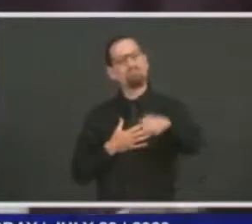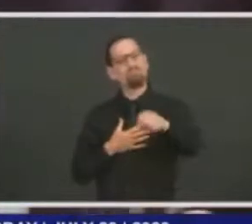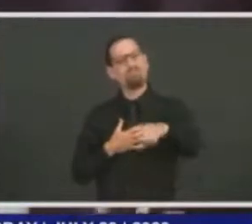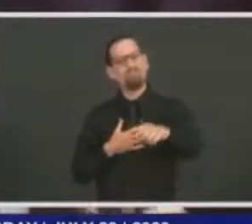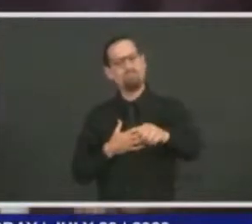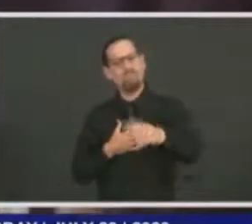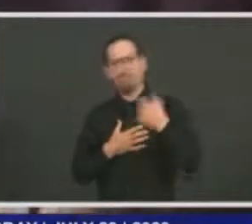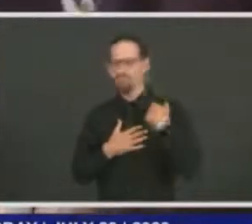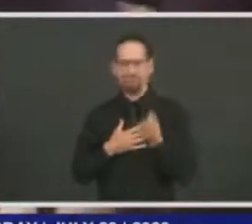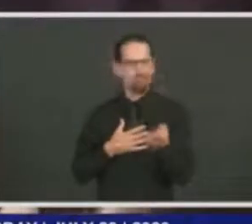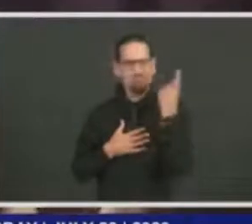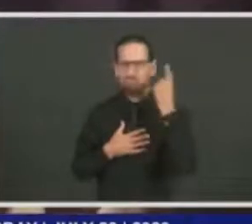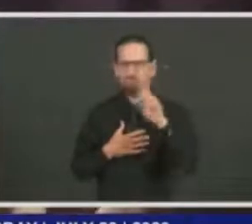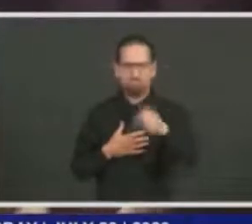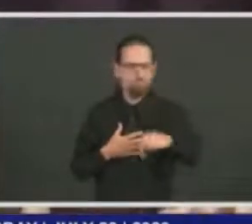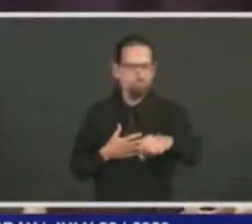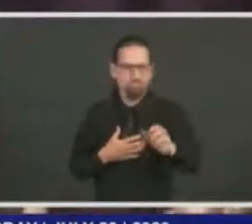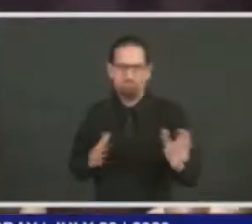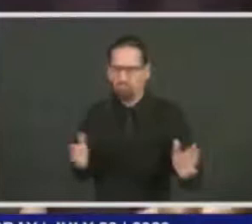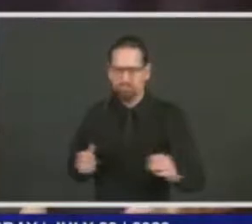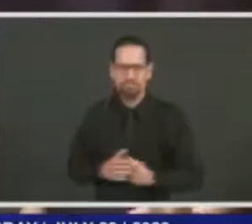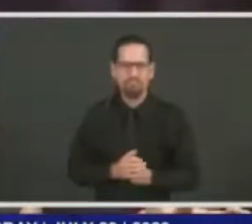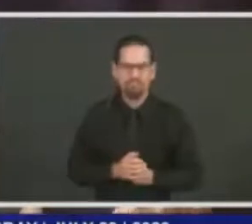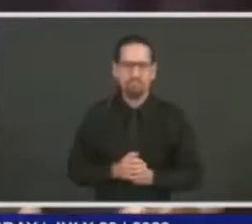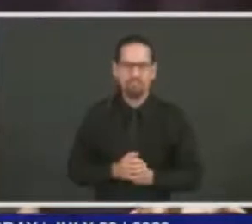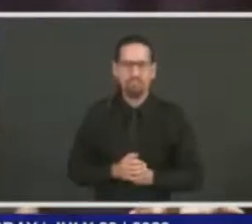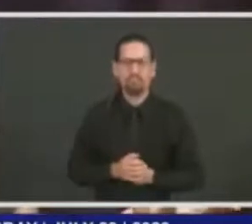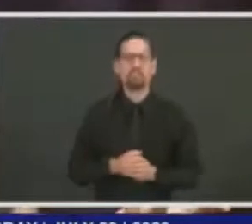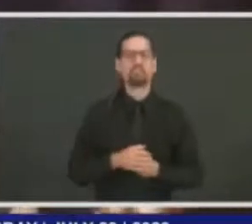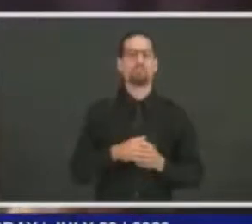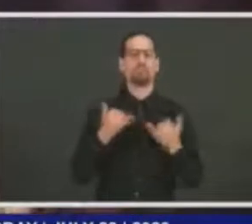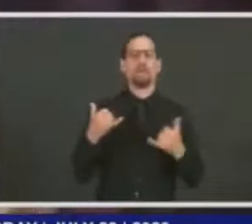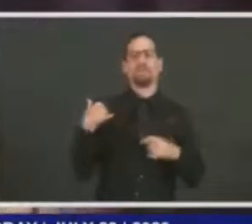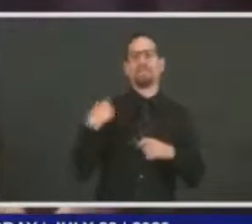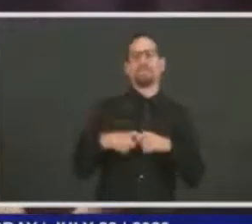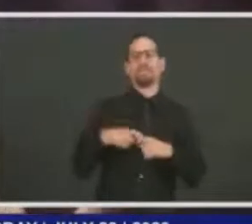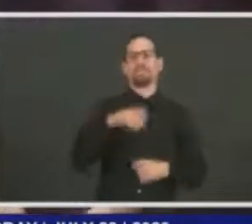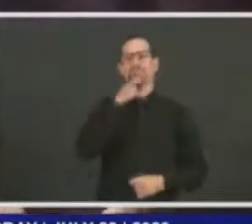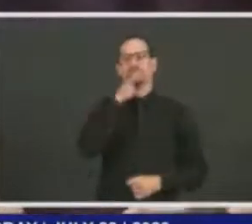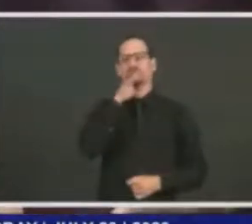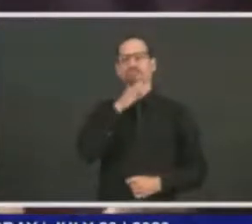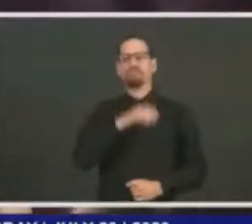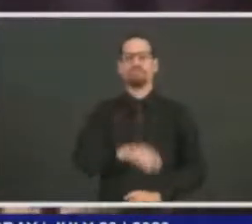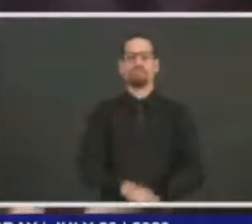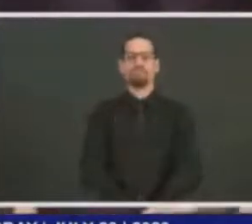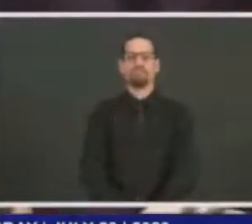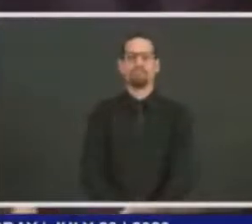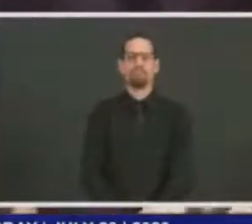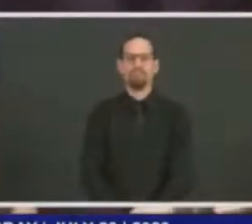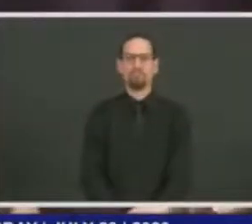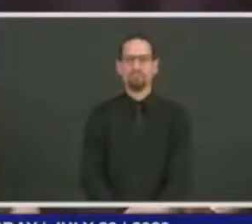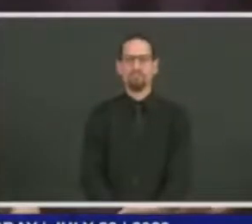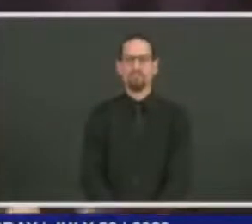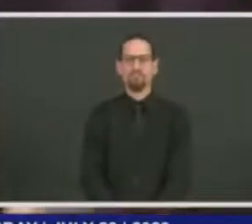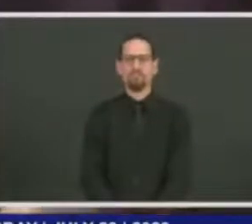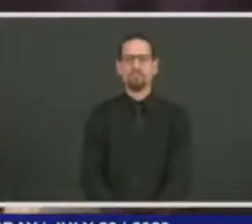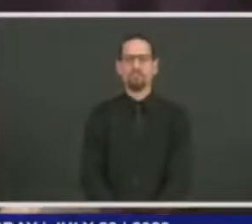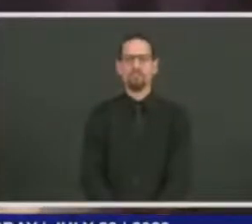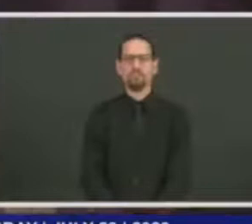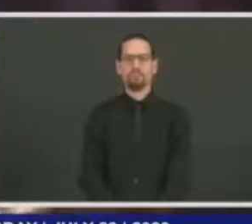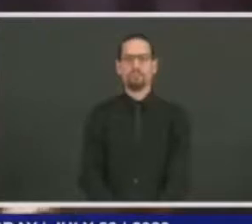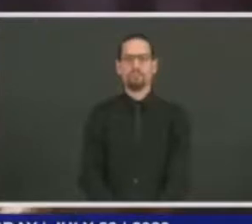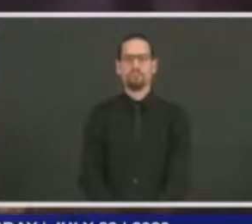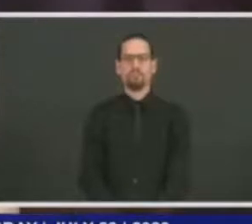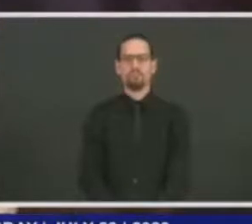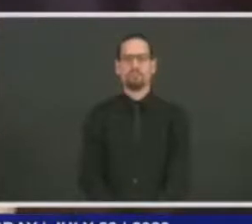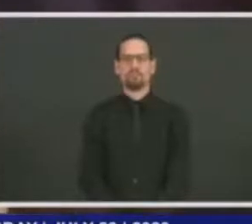La gobernadora hoy puso las metas que tenemos que lograr y como una madre, como todas las madres, nosotros vemos los